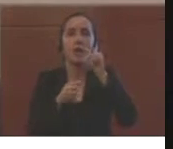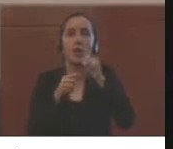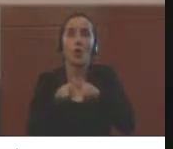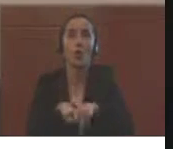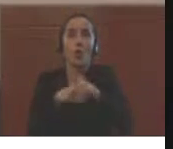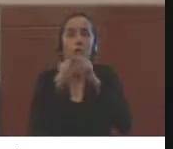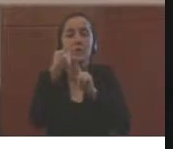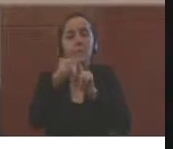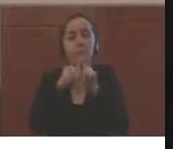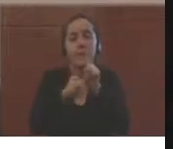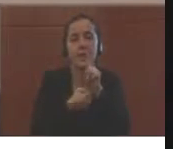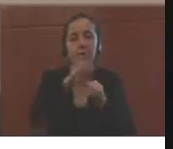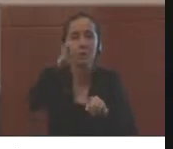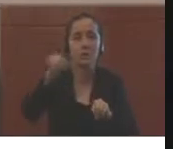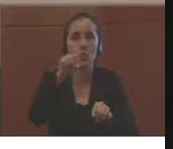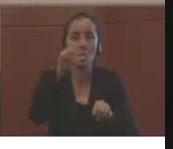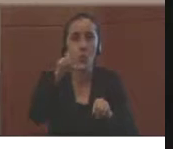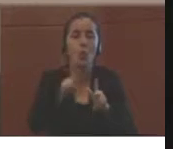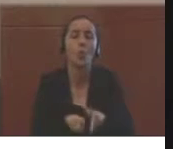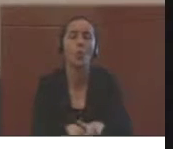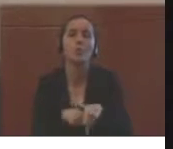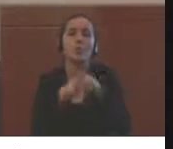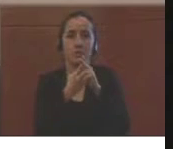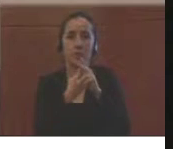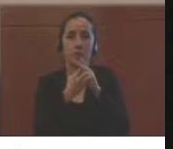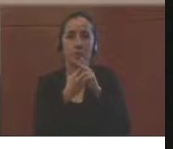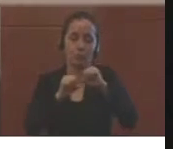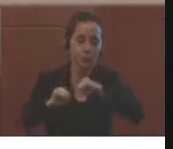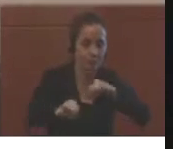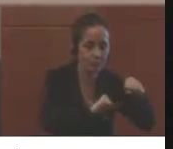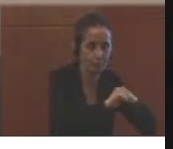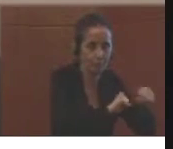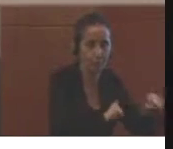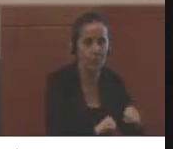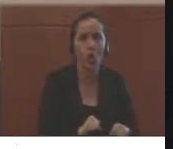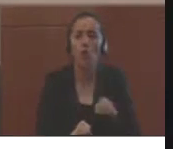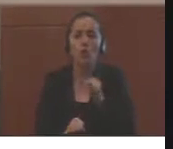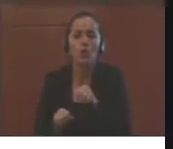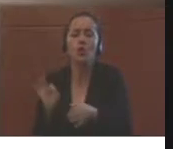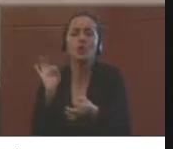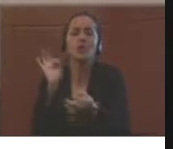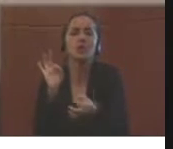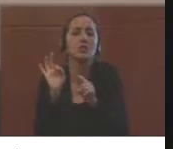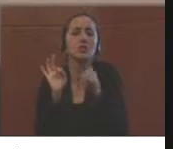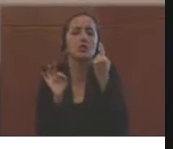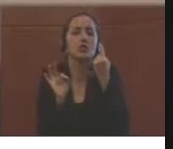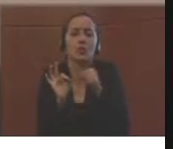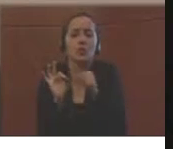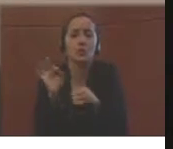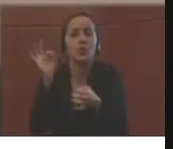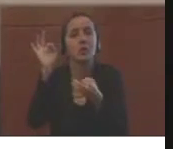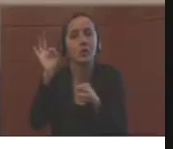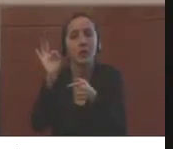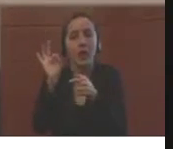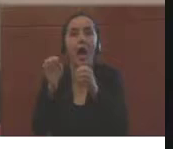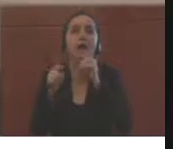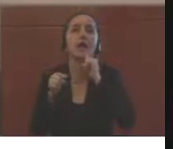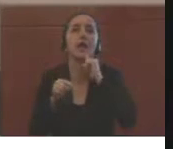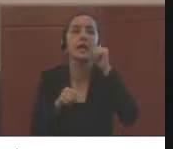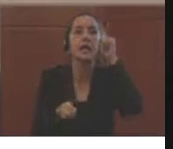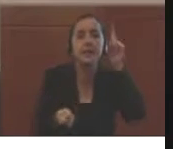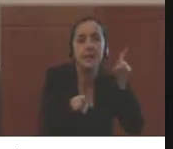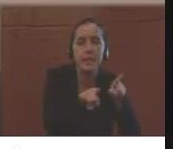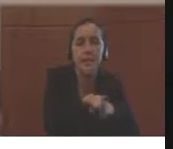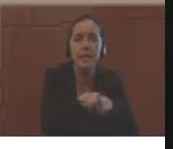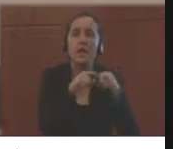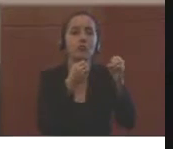their positions in the negotiations that will begin in July. So I repeat, this is not a binding document.